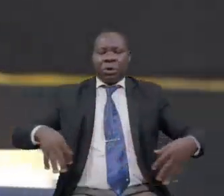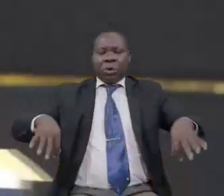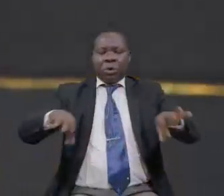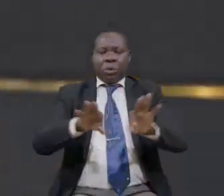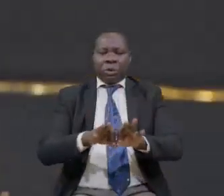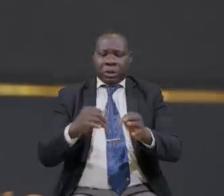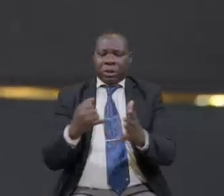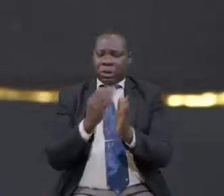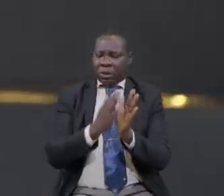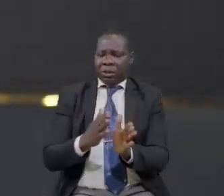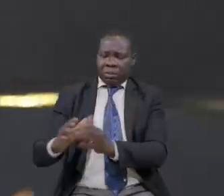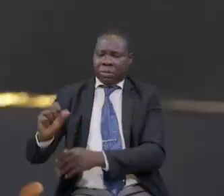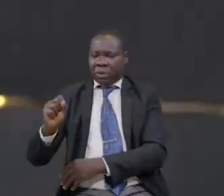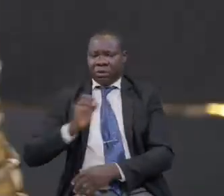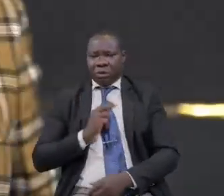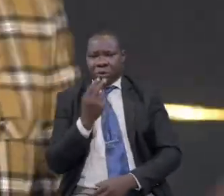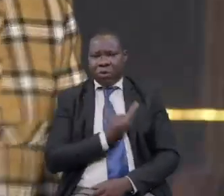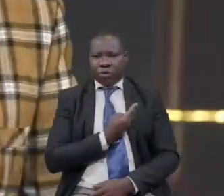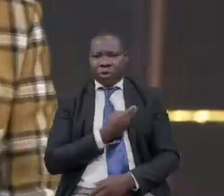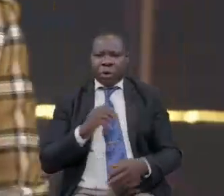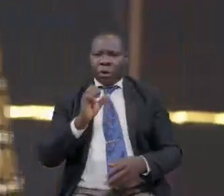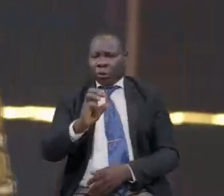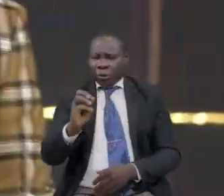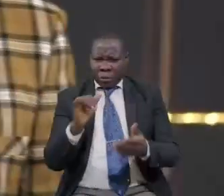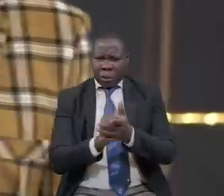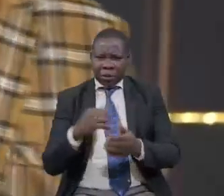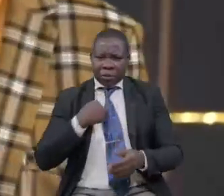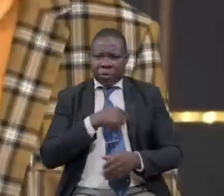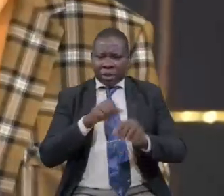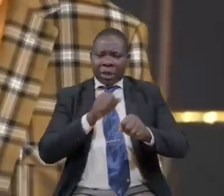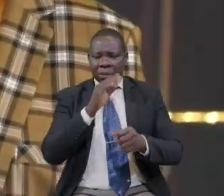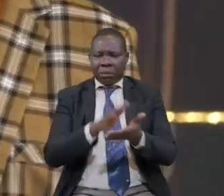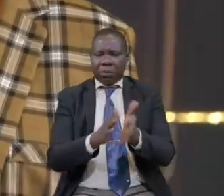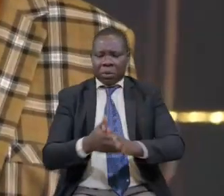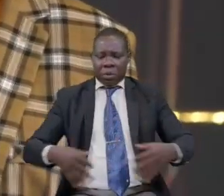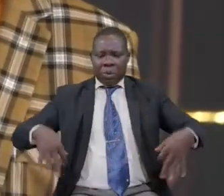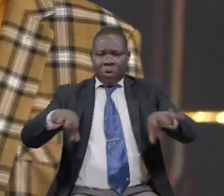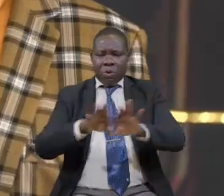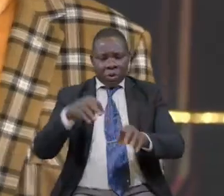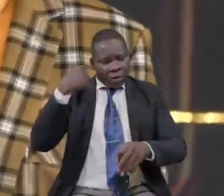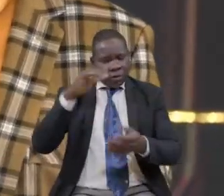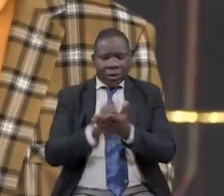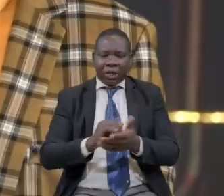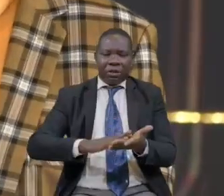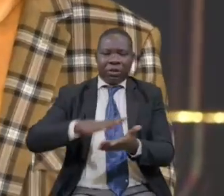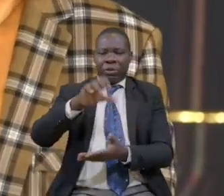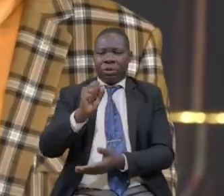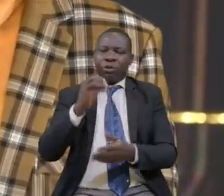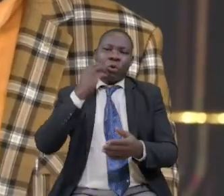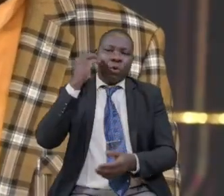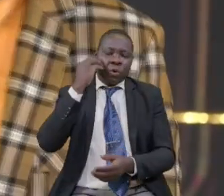us so that we can be worthy for that glorious home, glorious